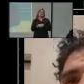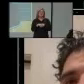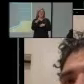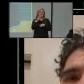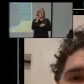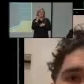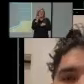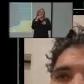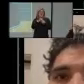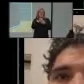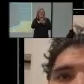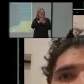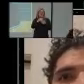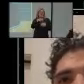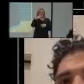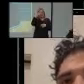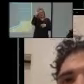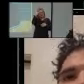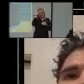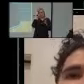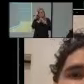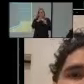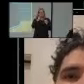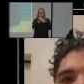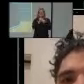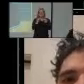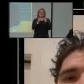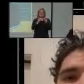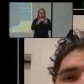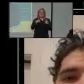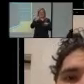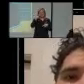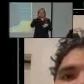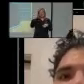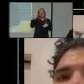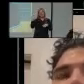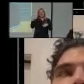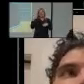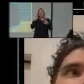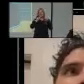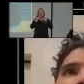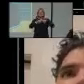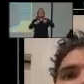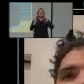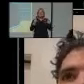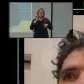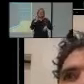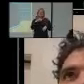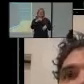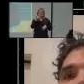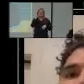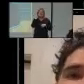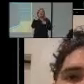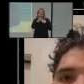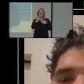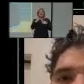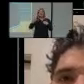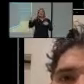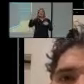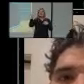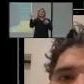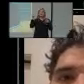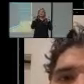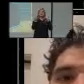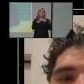you know, in New York, I thought I was gay, I thought I was being different. And people are, you know, just everything is not.